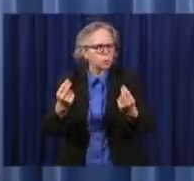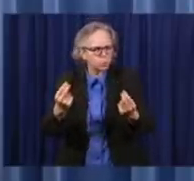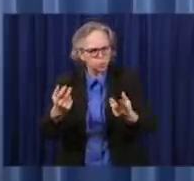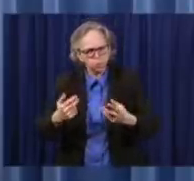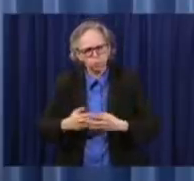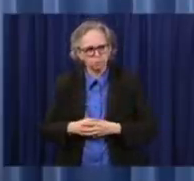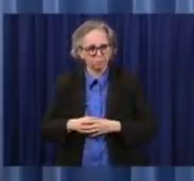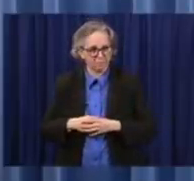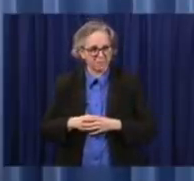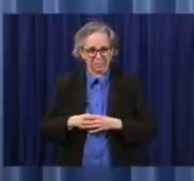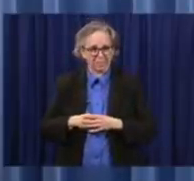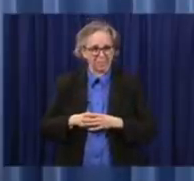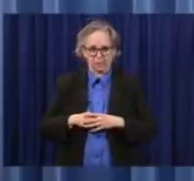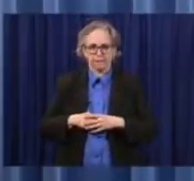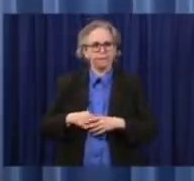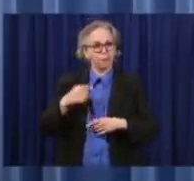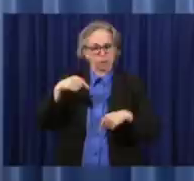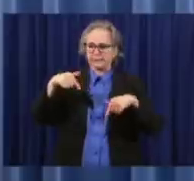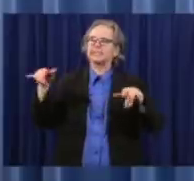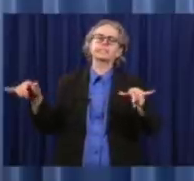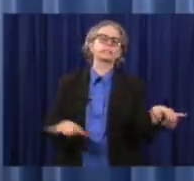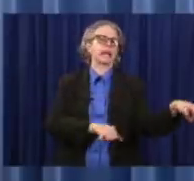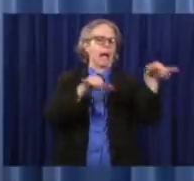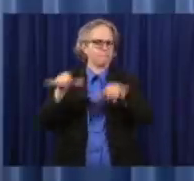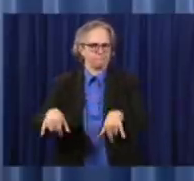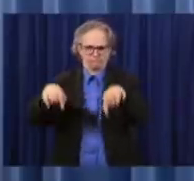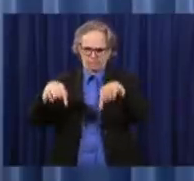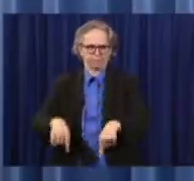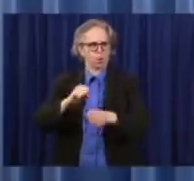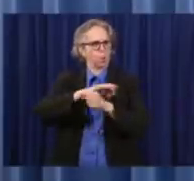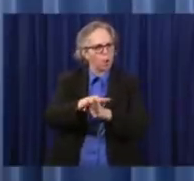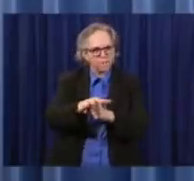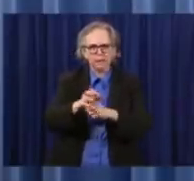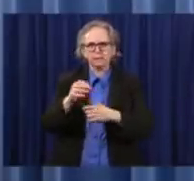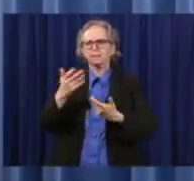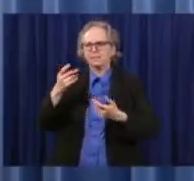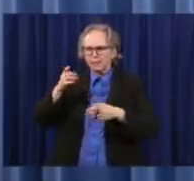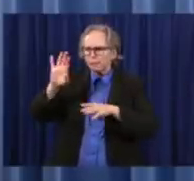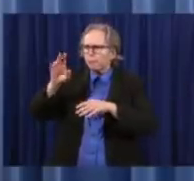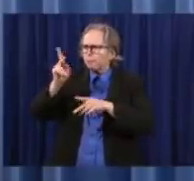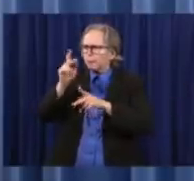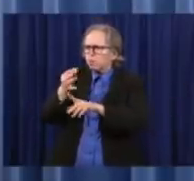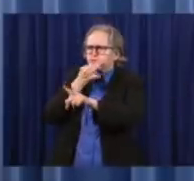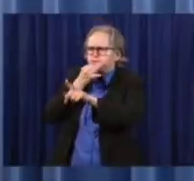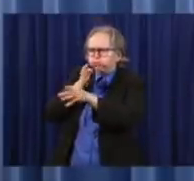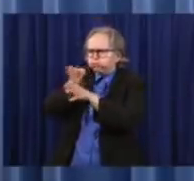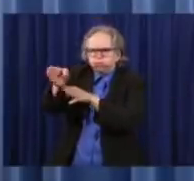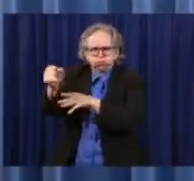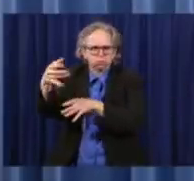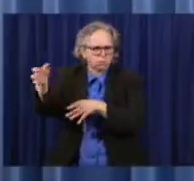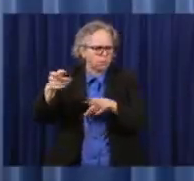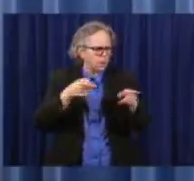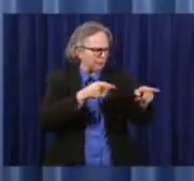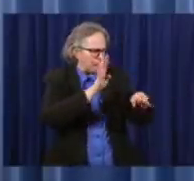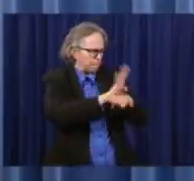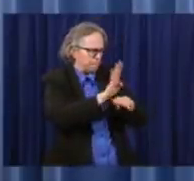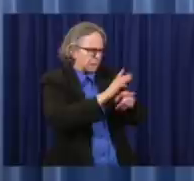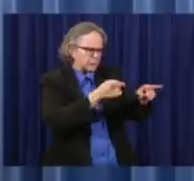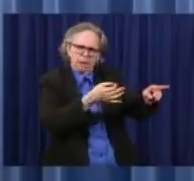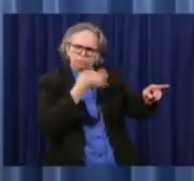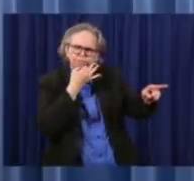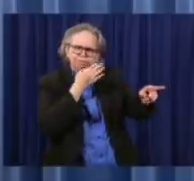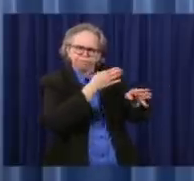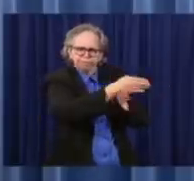brought together people who know that particular industry, know that particular business, know that